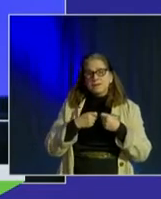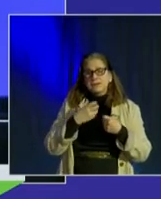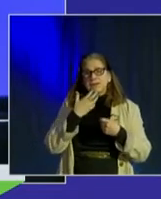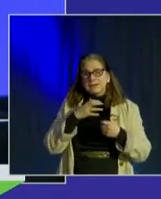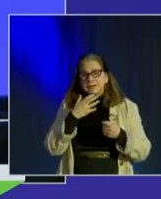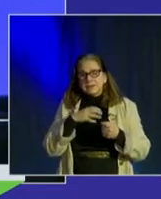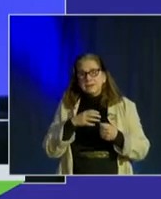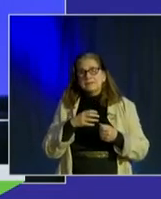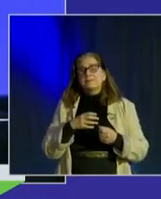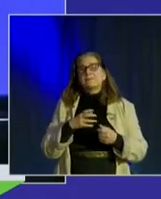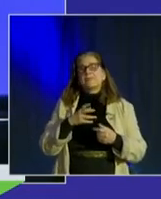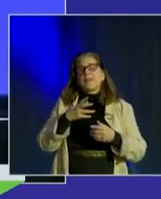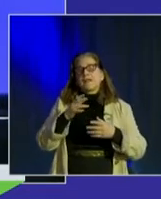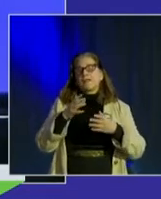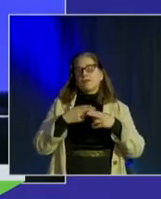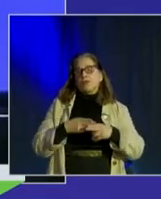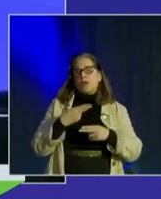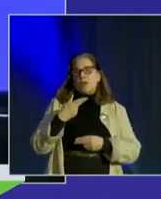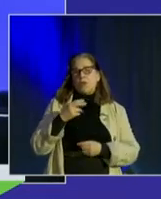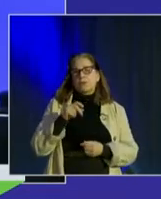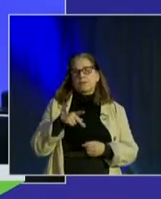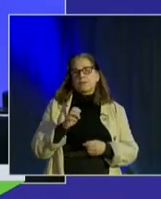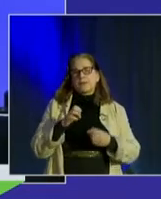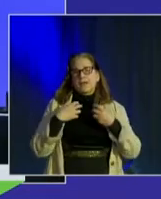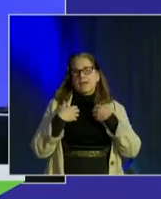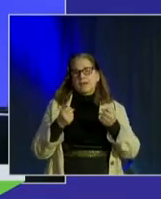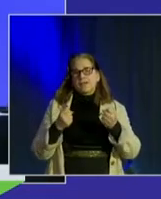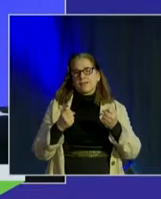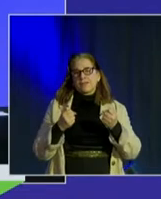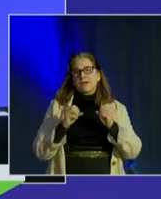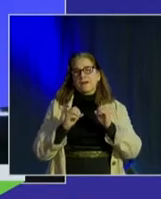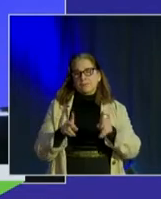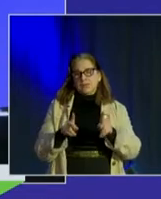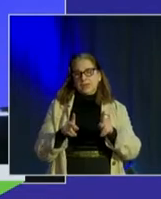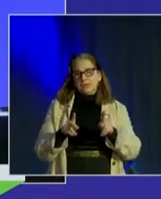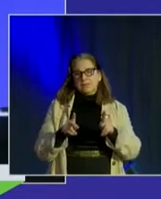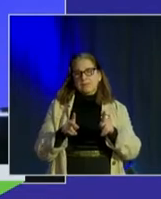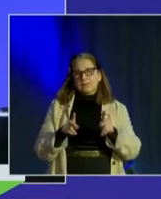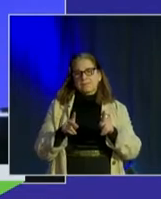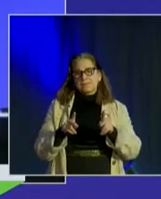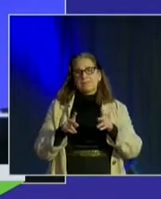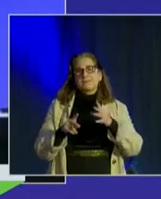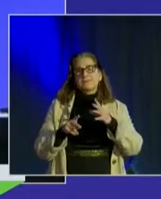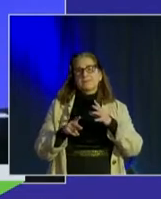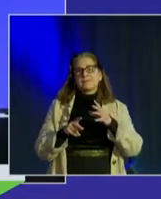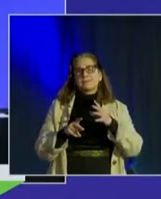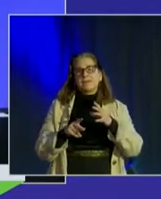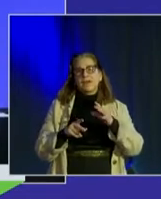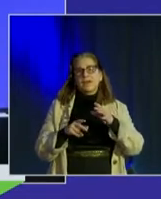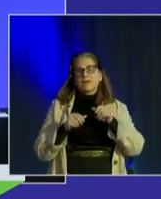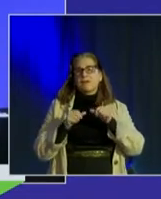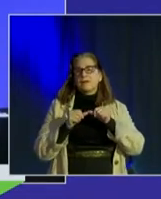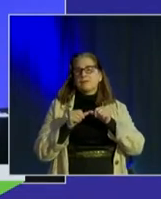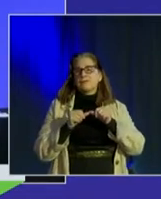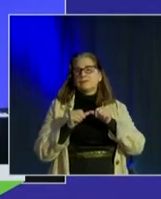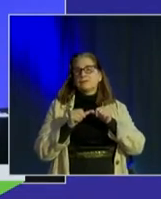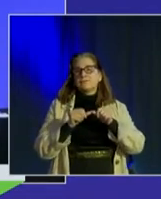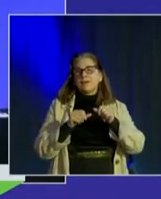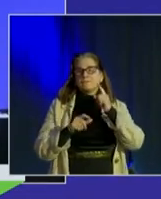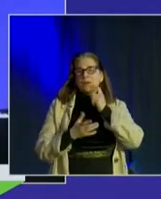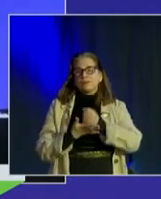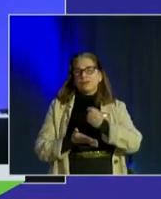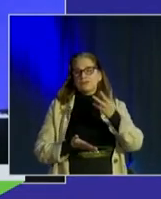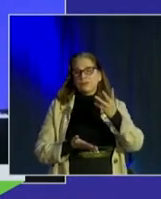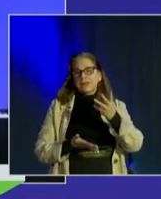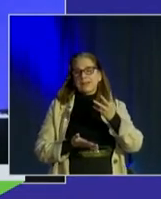Equity. And you asked about how a food cooperative can get funding from the district in order to set up in Ward 8. We're really excited about the work that Mayor Bowser